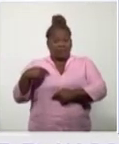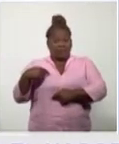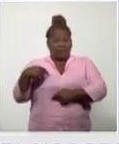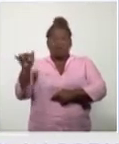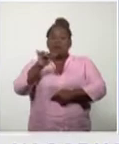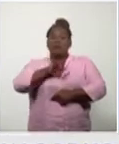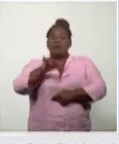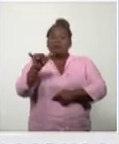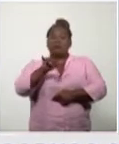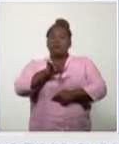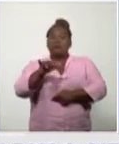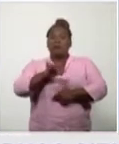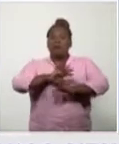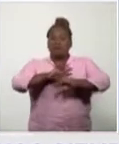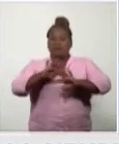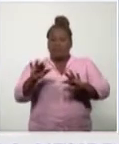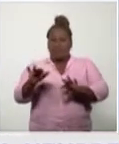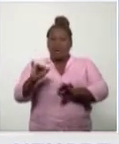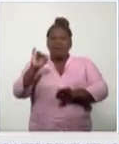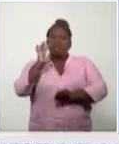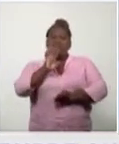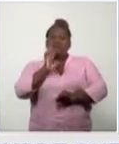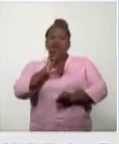with COVID-19.